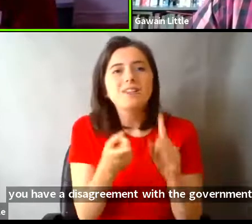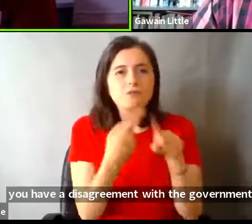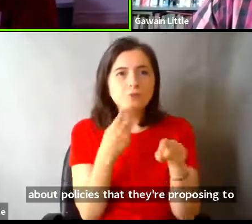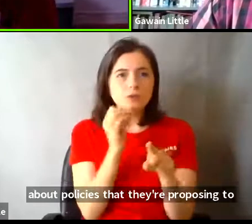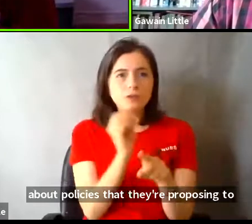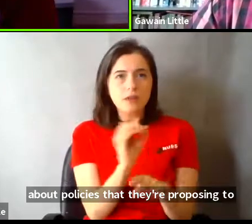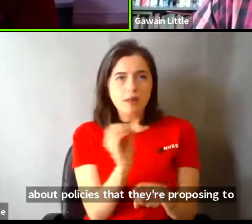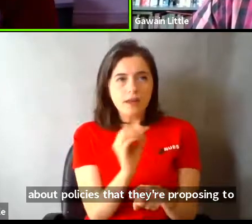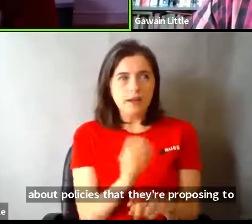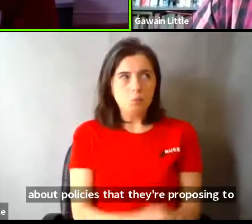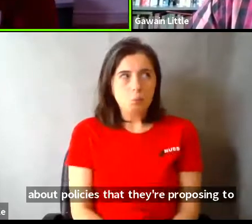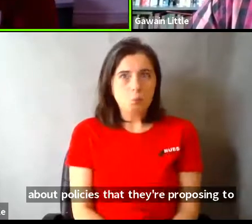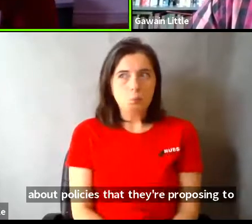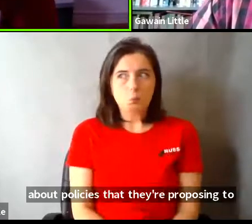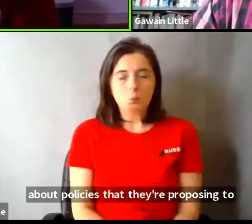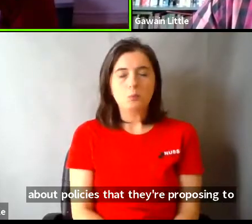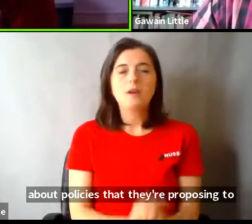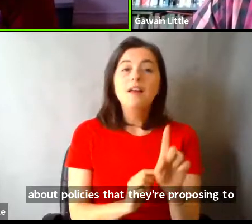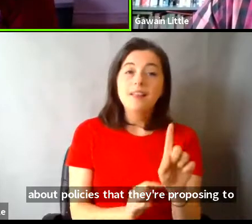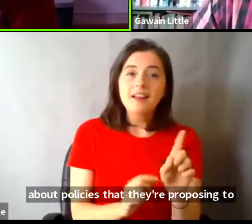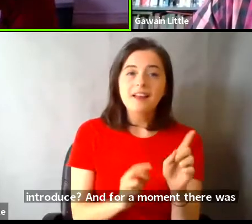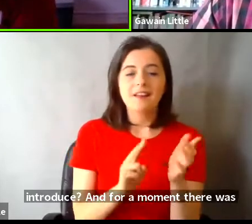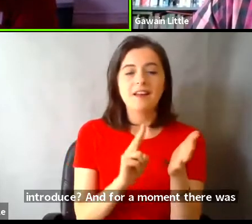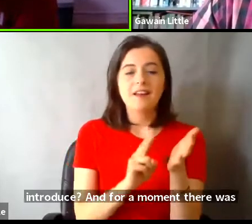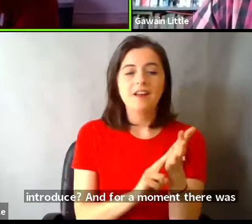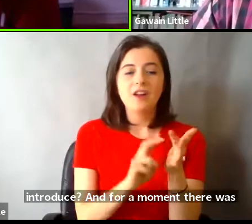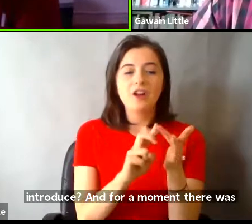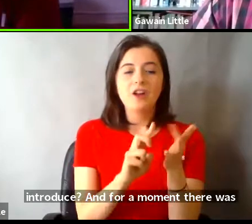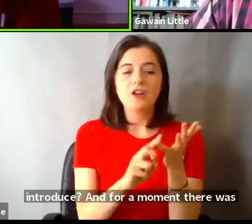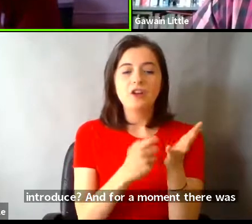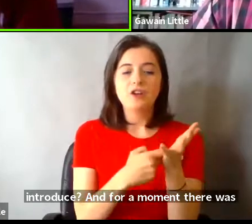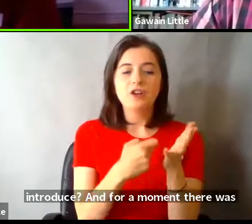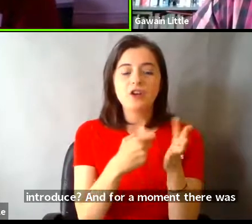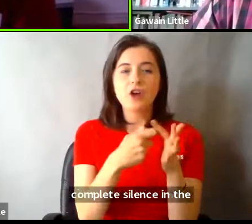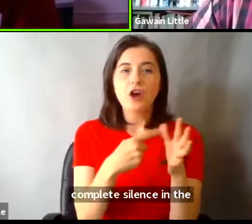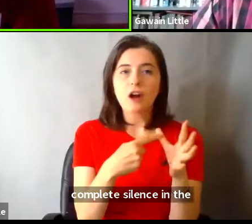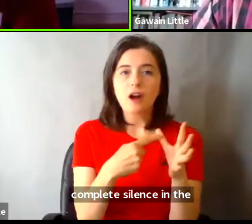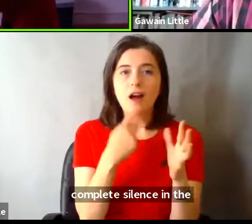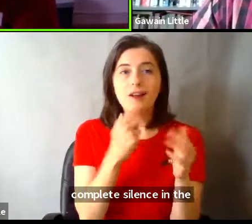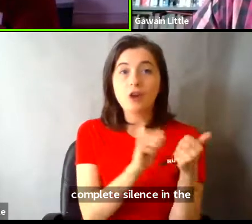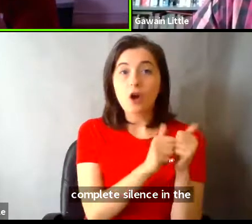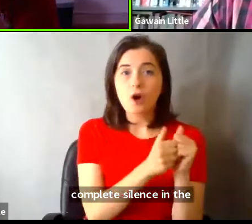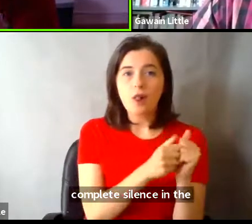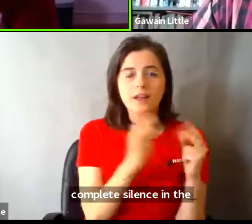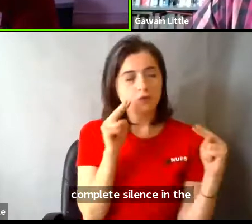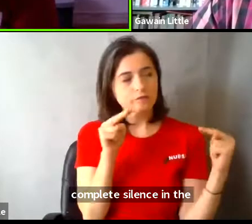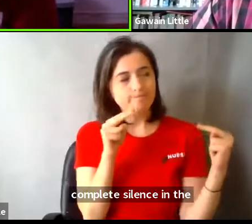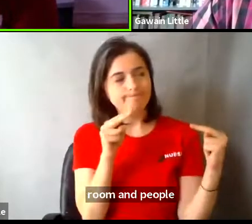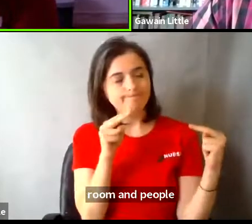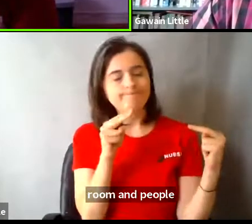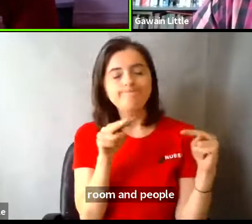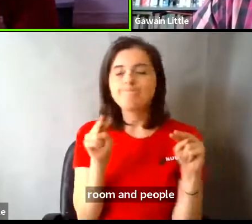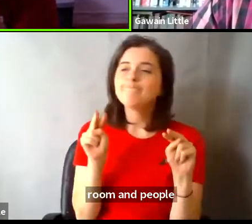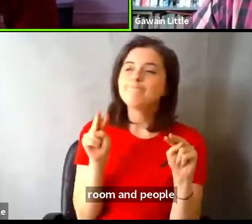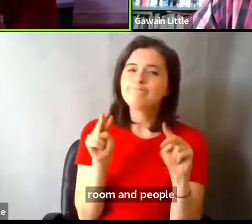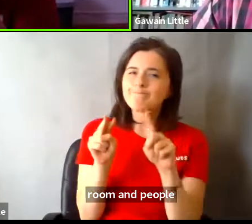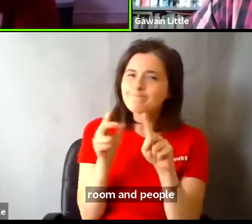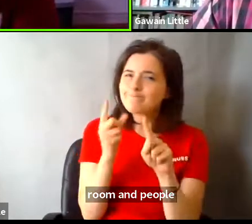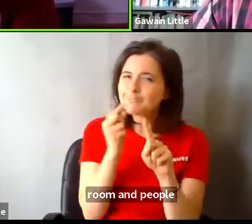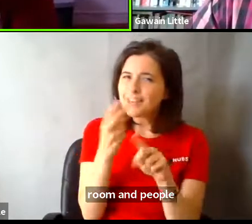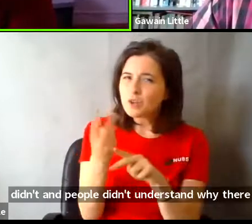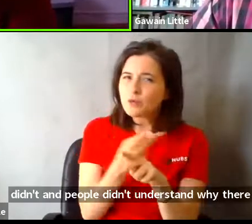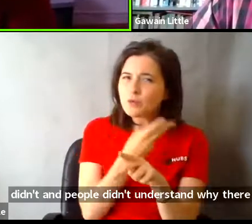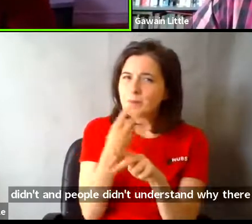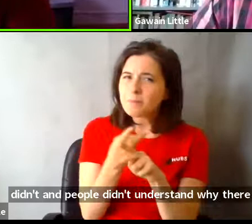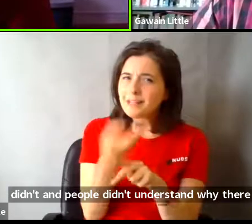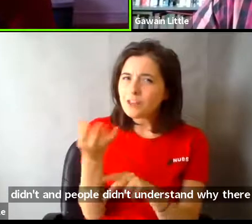and her colleague who was with her on the top table were looking at each other. And eventually they said, can you repeat the question? We